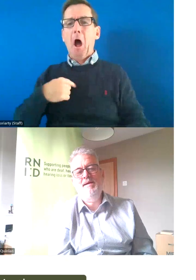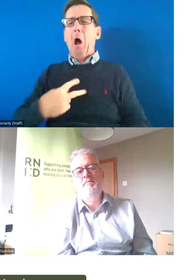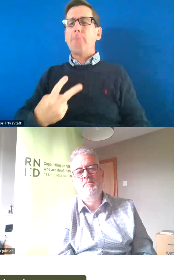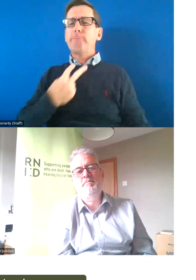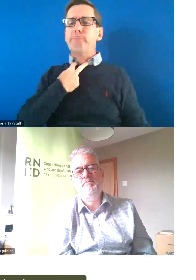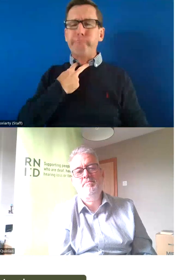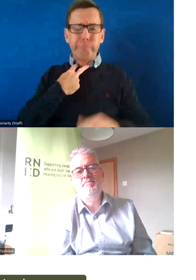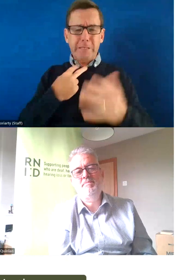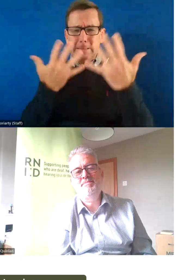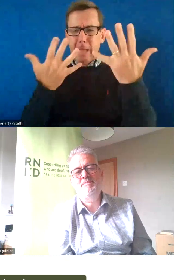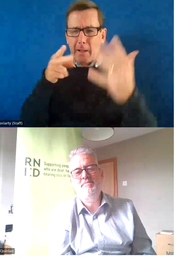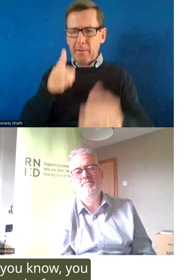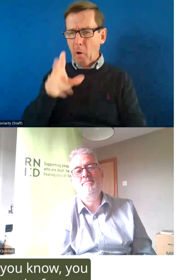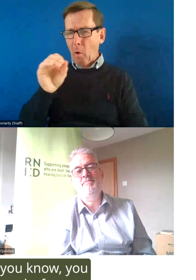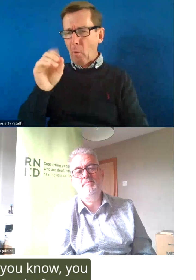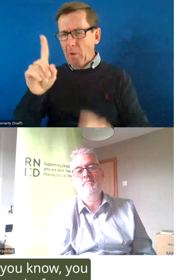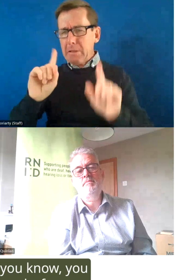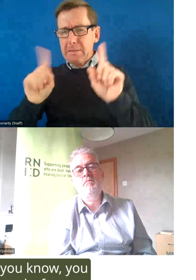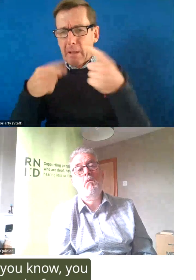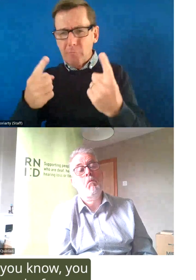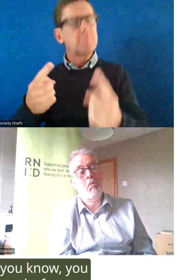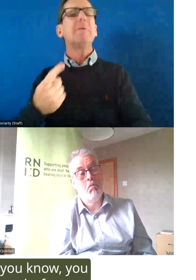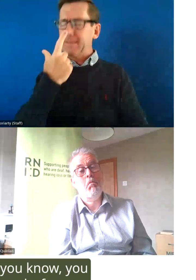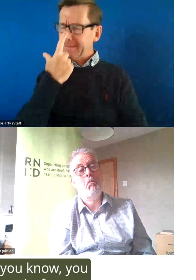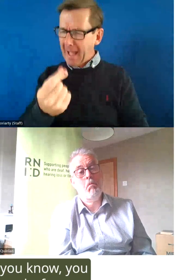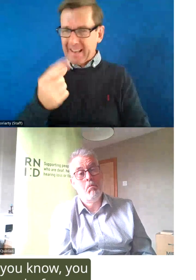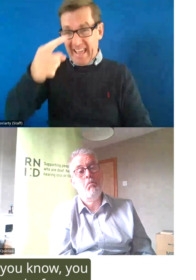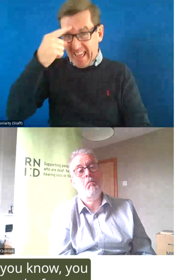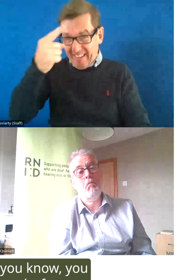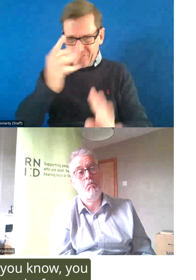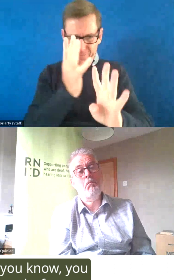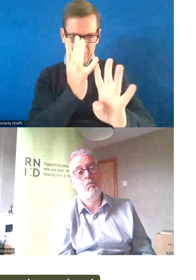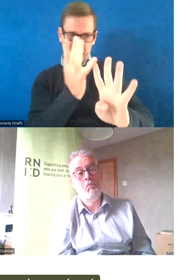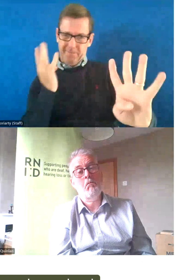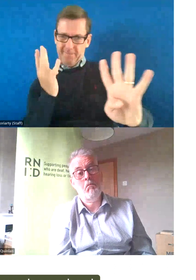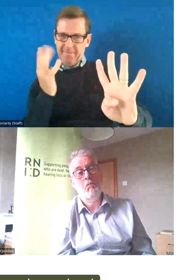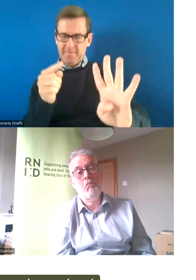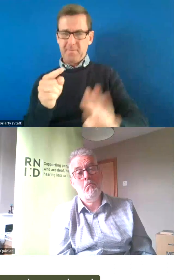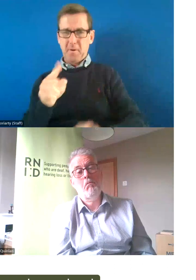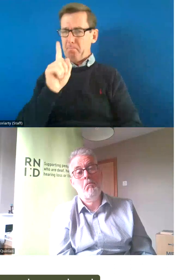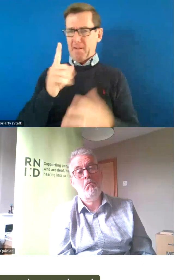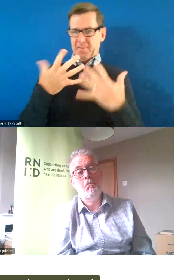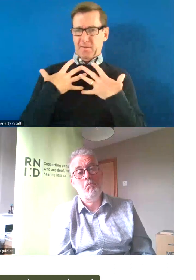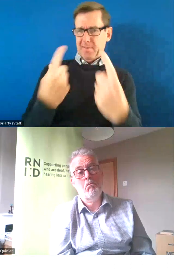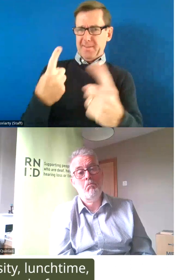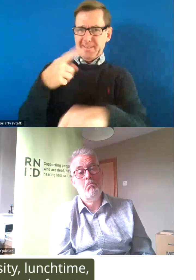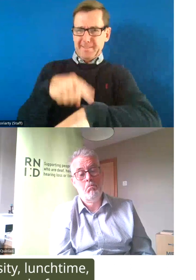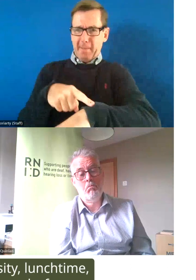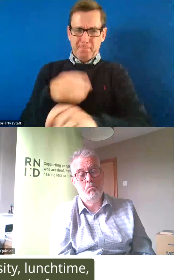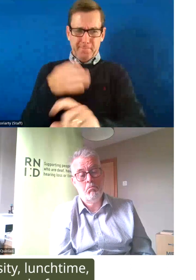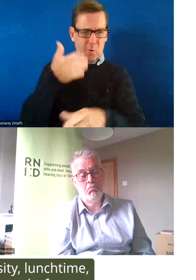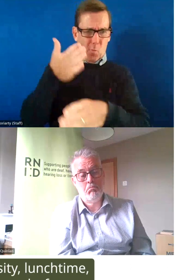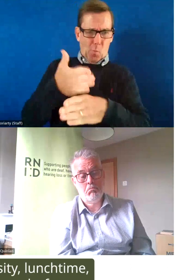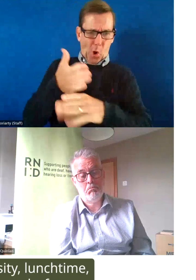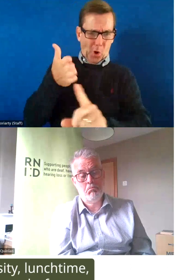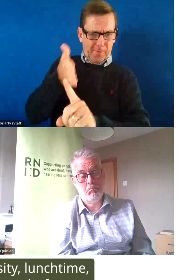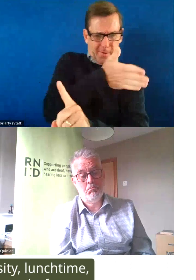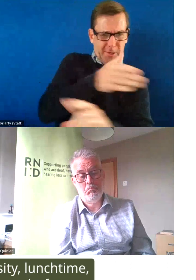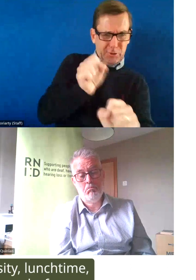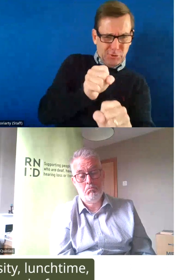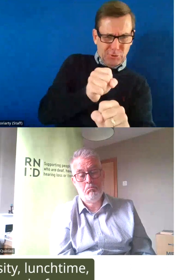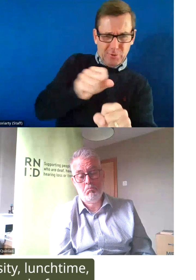10 o'clock. You just need to be in the queue. So that means that you can pick a time that works for you, whether that's before work or school,